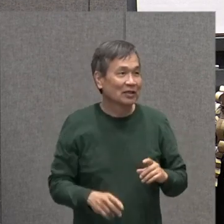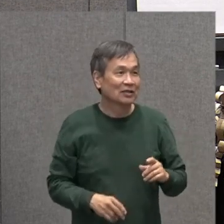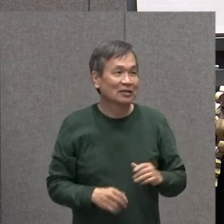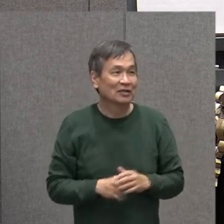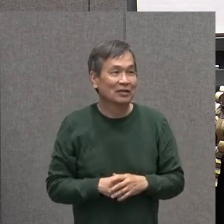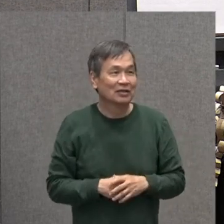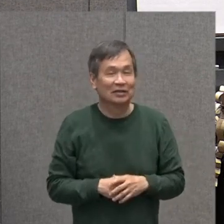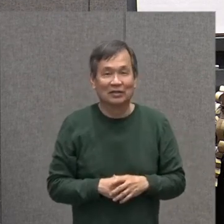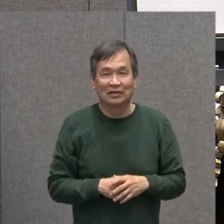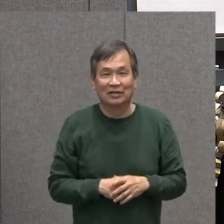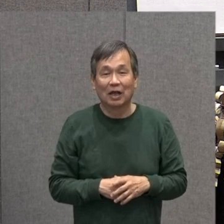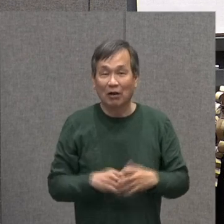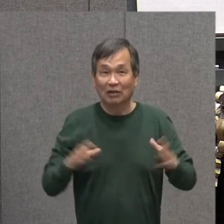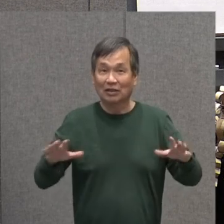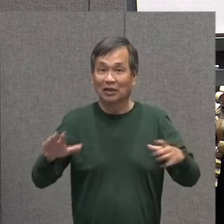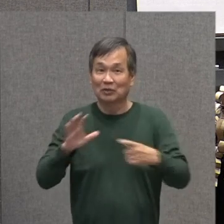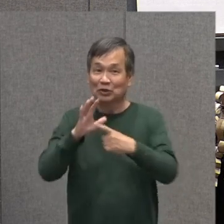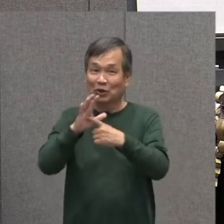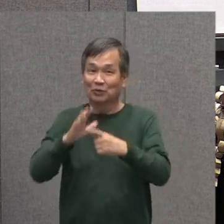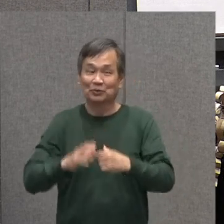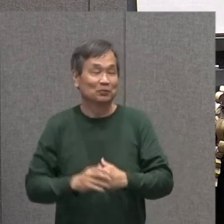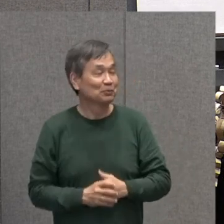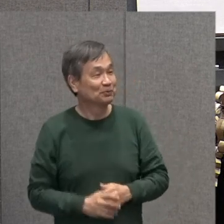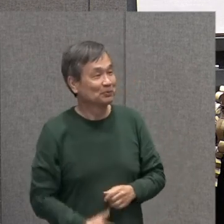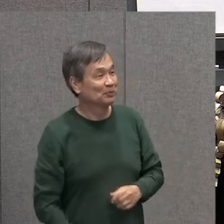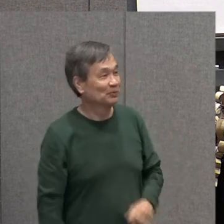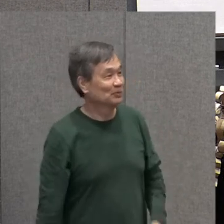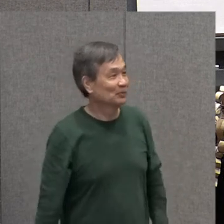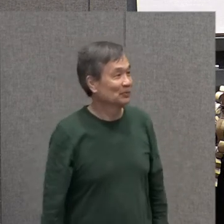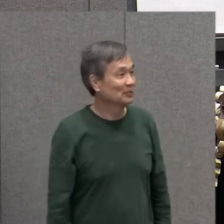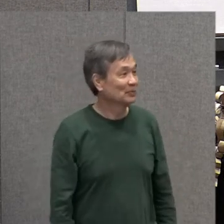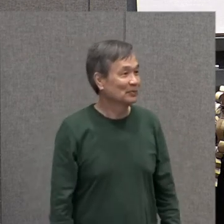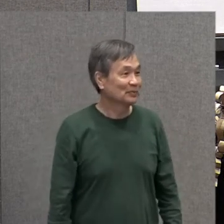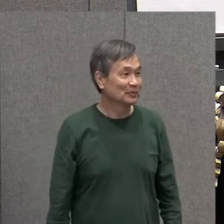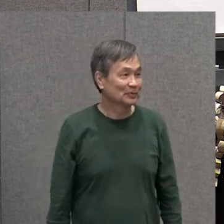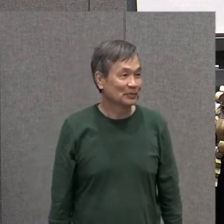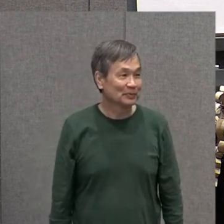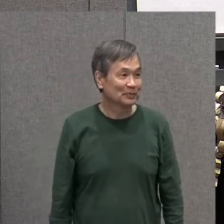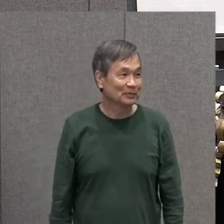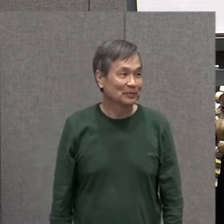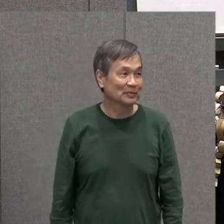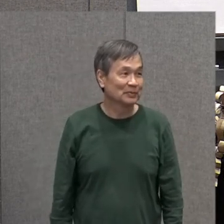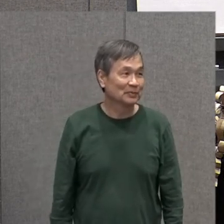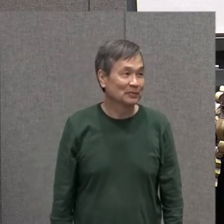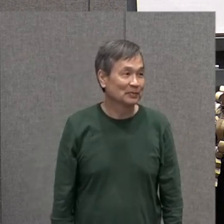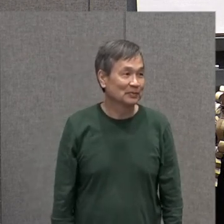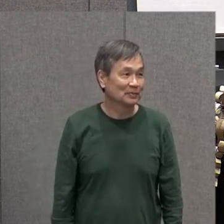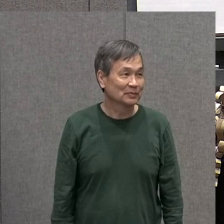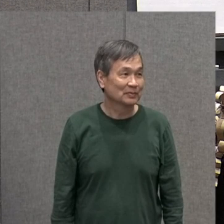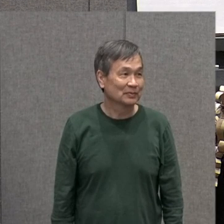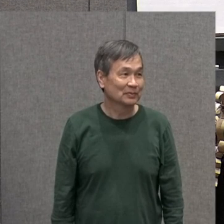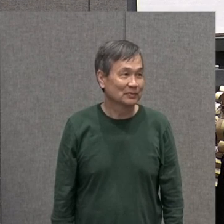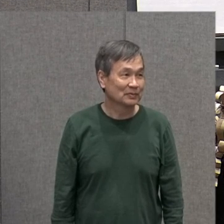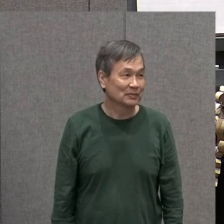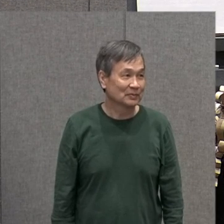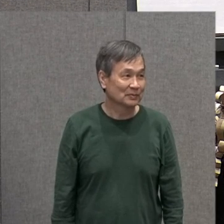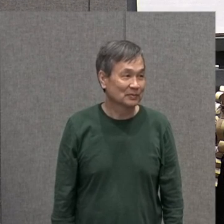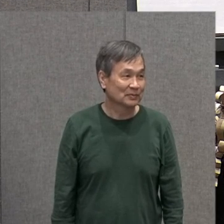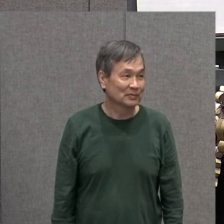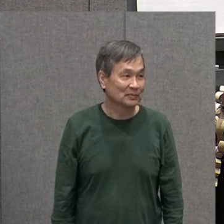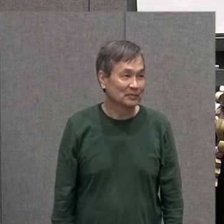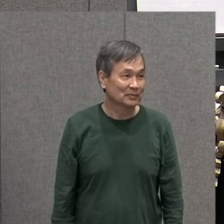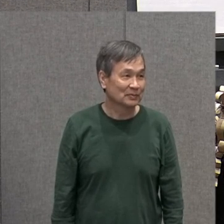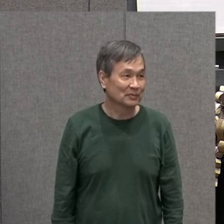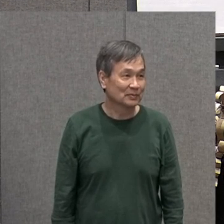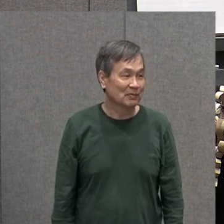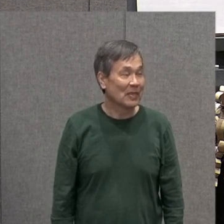You need to model your hat. So sorry. Pick your favorite. I like my daughter's, but it doesn't fit. So I'm just going to put my hat on right now. Well, I